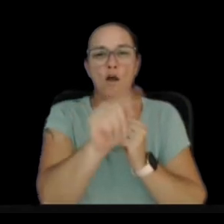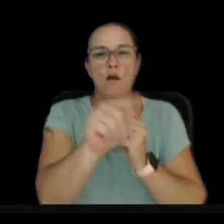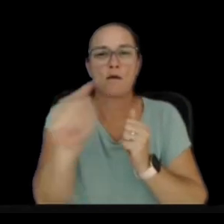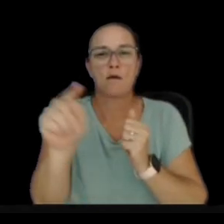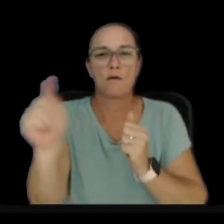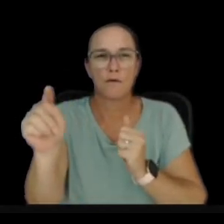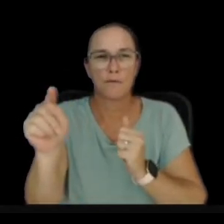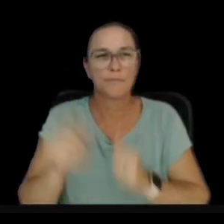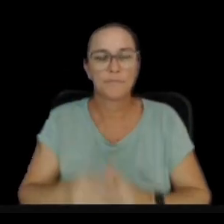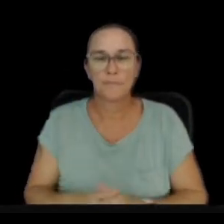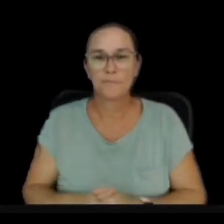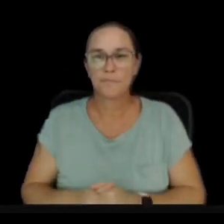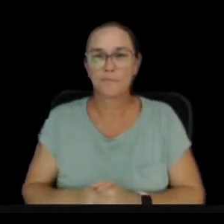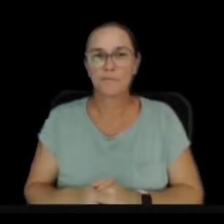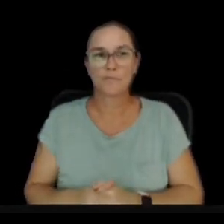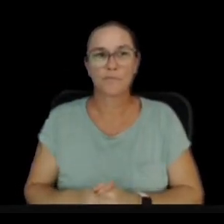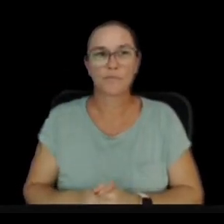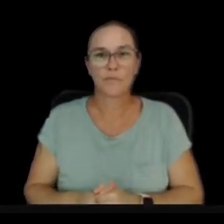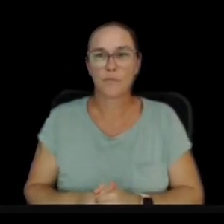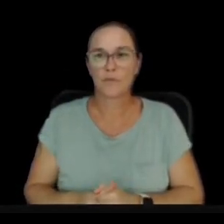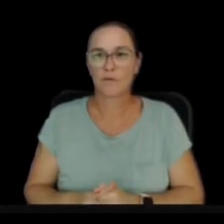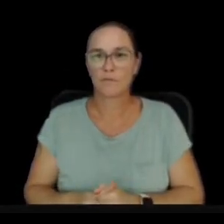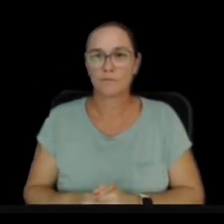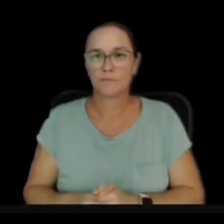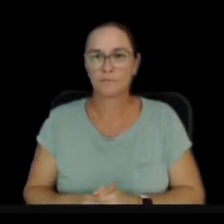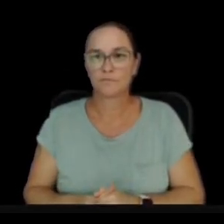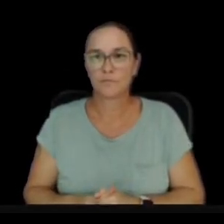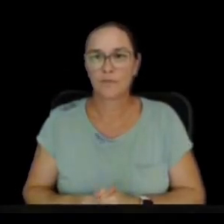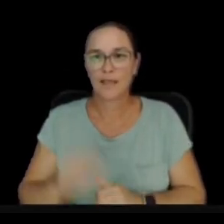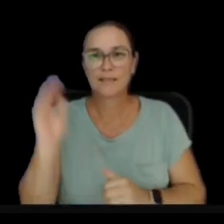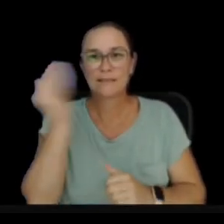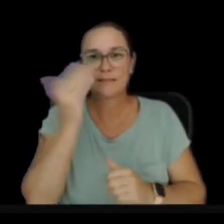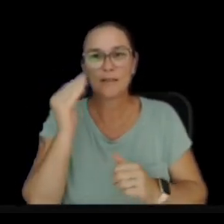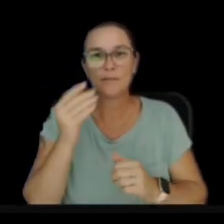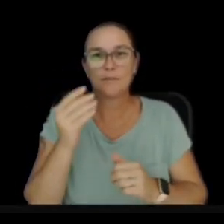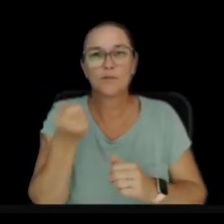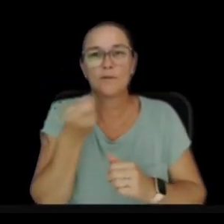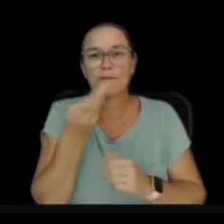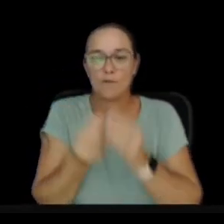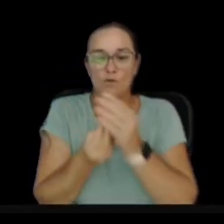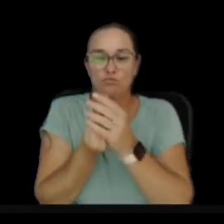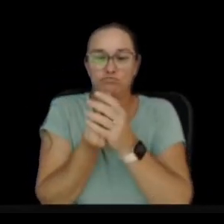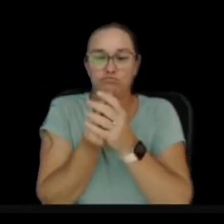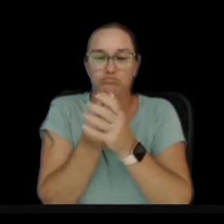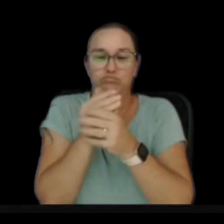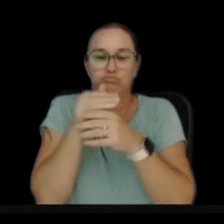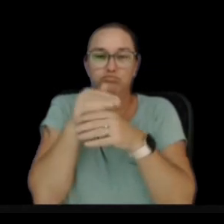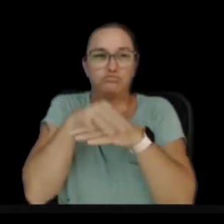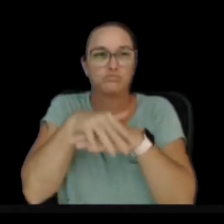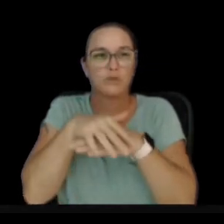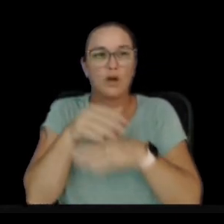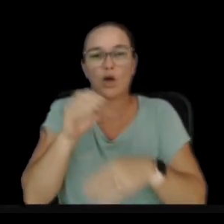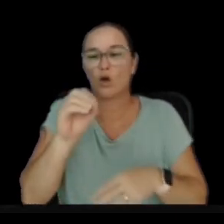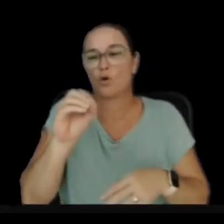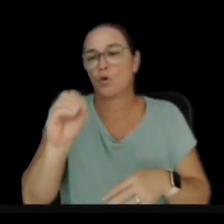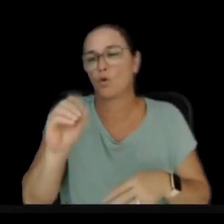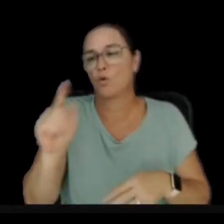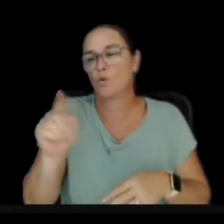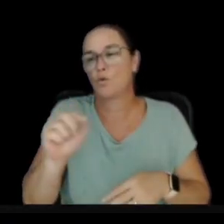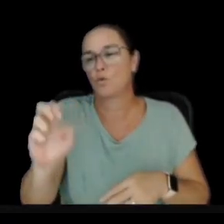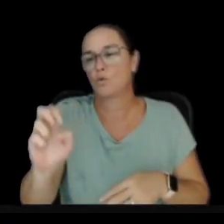vent across the crater floor. And it seems that there are still some ooze-up flows occurring around the perimeter, as well as